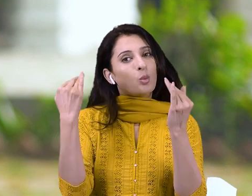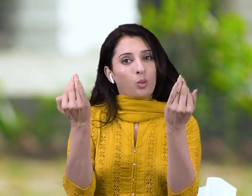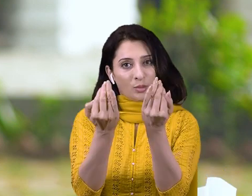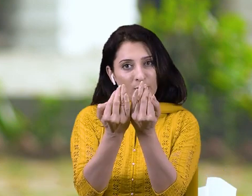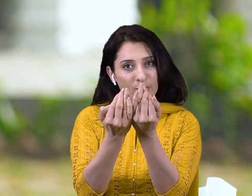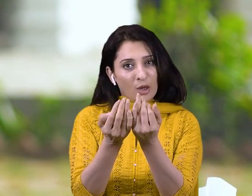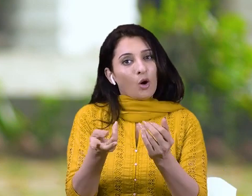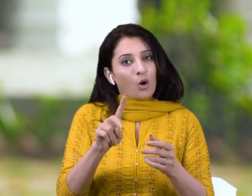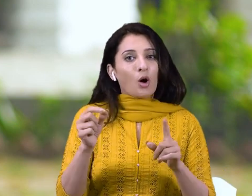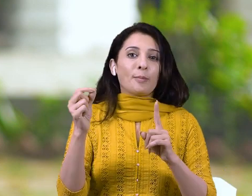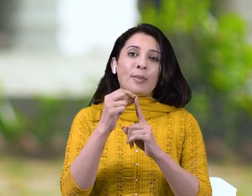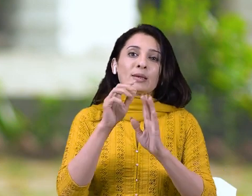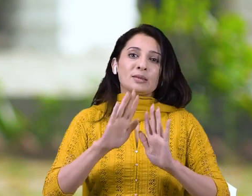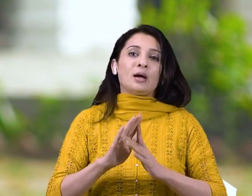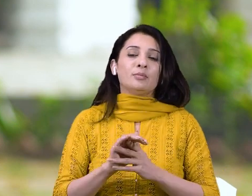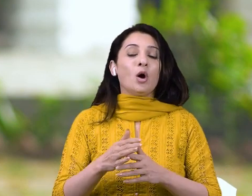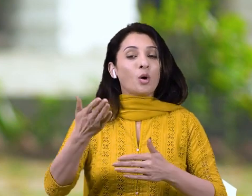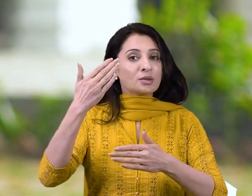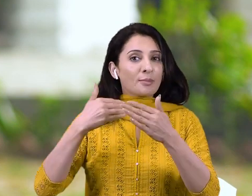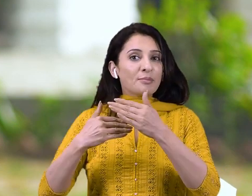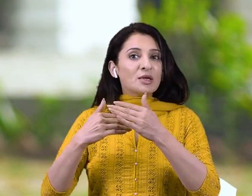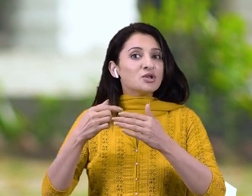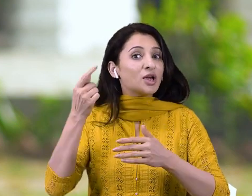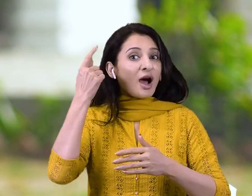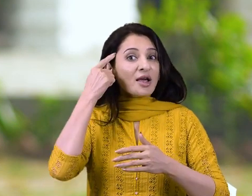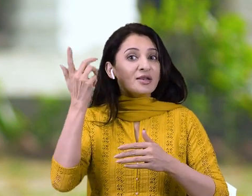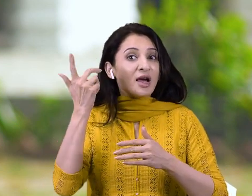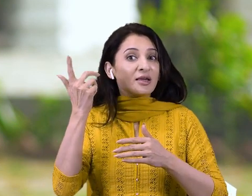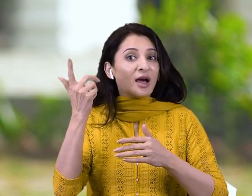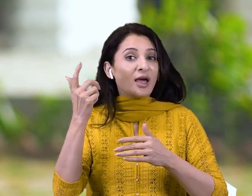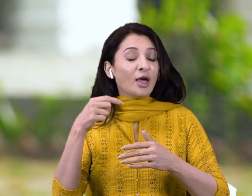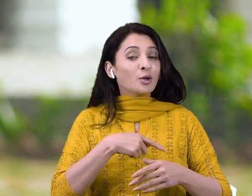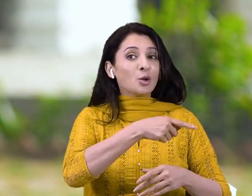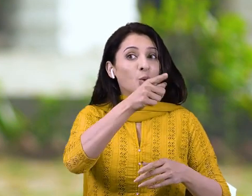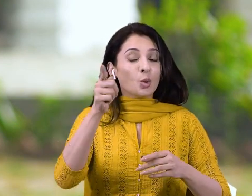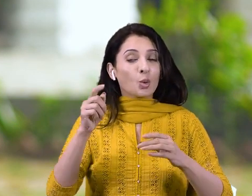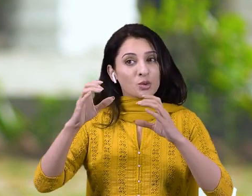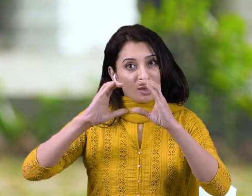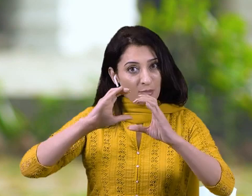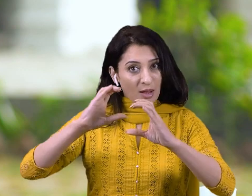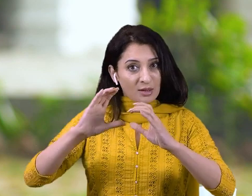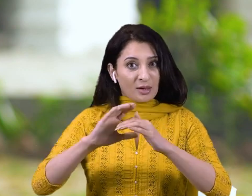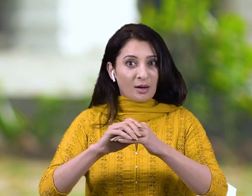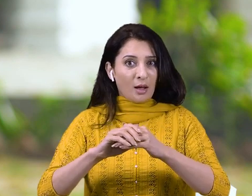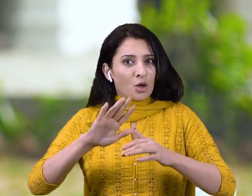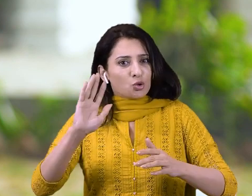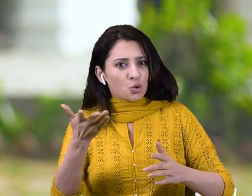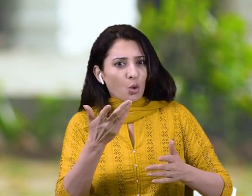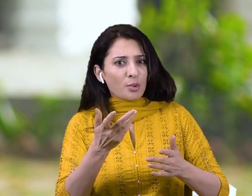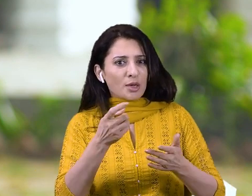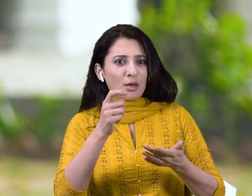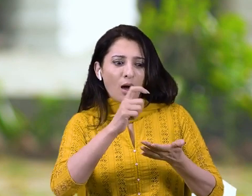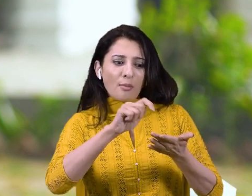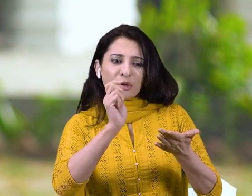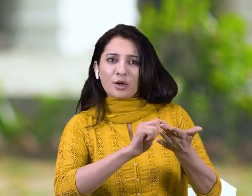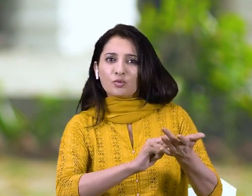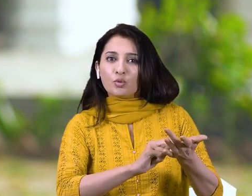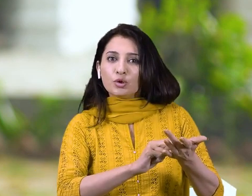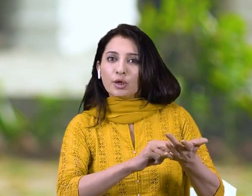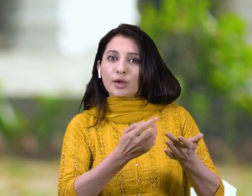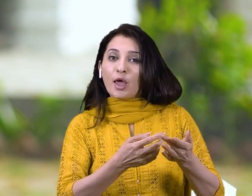but worldwide as well. And there's a big idea around diplomacy. There's a big idea around getting votes for your resolutions